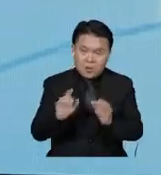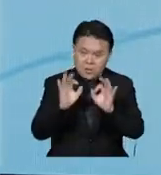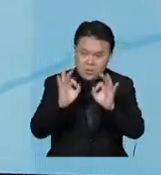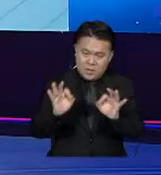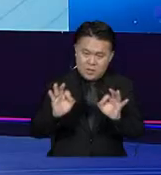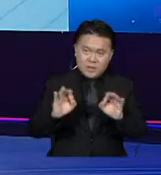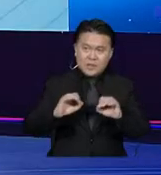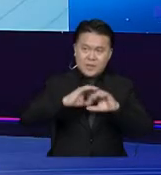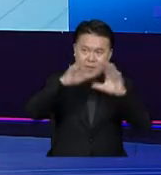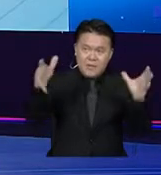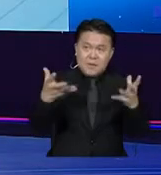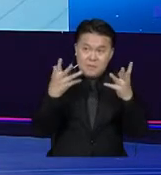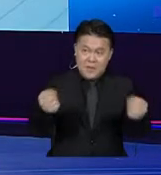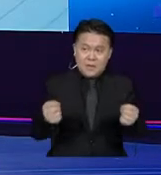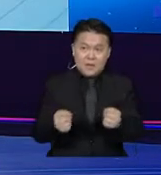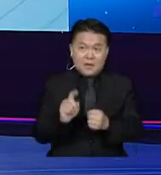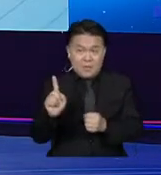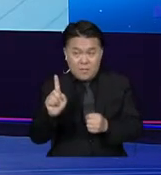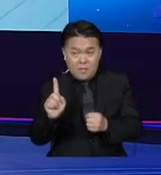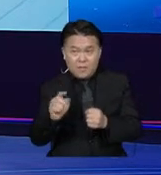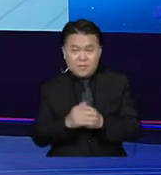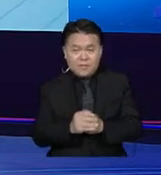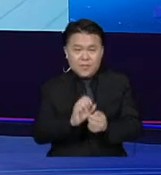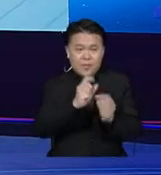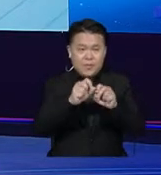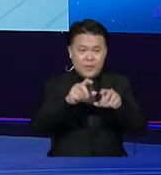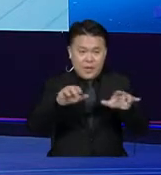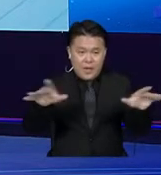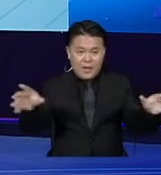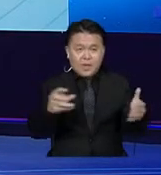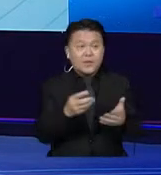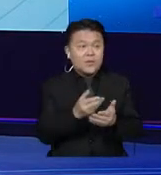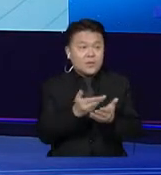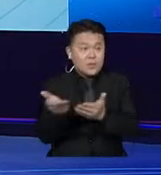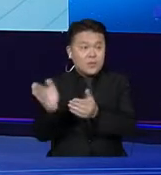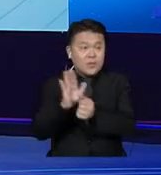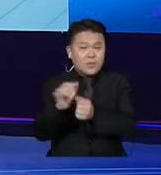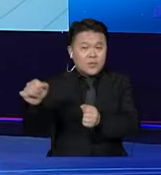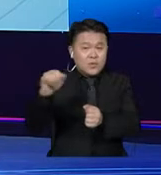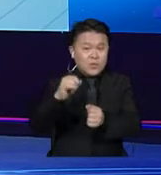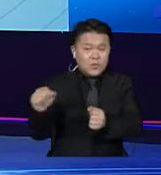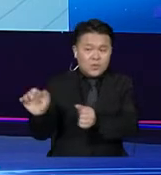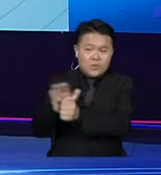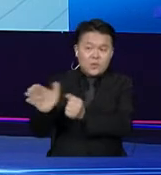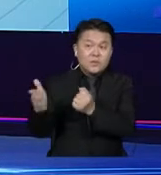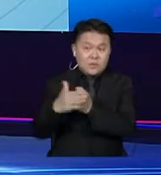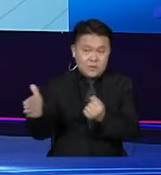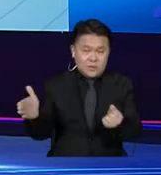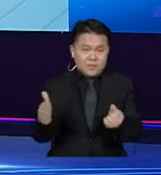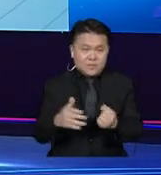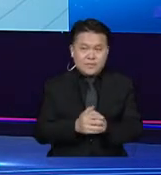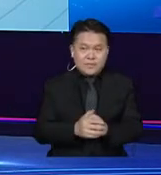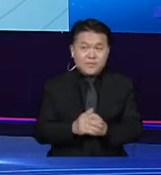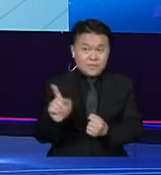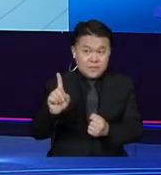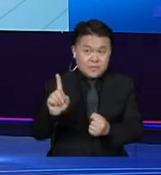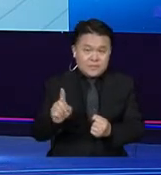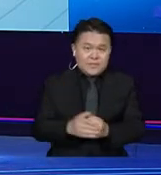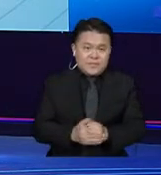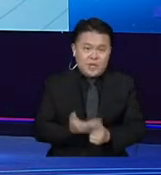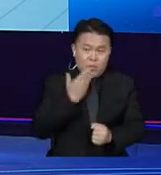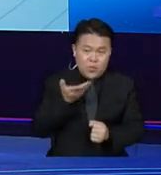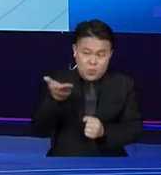towards pollinators. Flowers provide a meal in exchange for help with fertilization. There's only